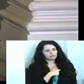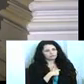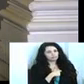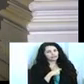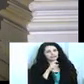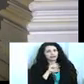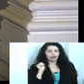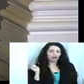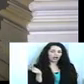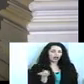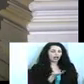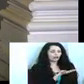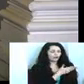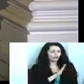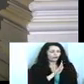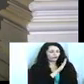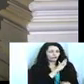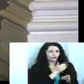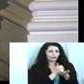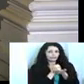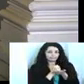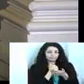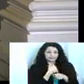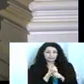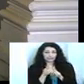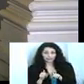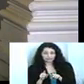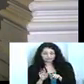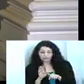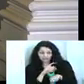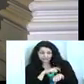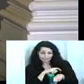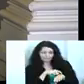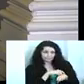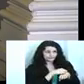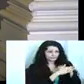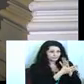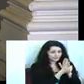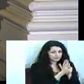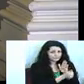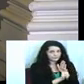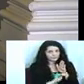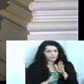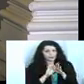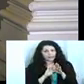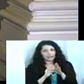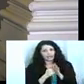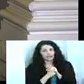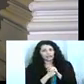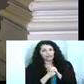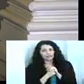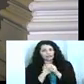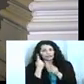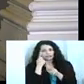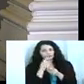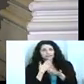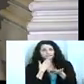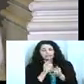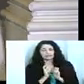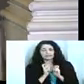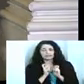your help to make that happen. Your time, your talents, and your tithes. Please give as you're able.